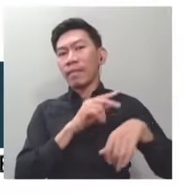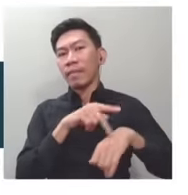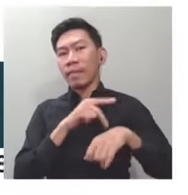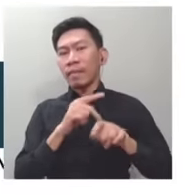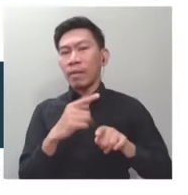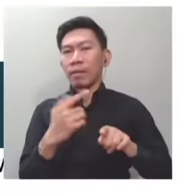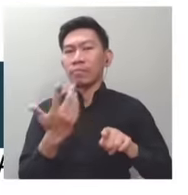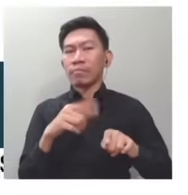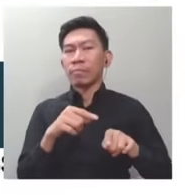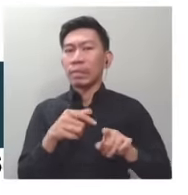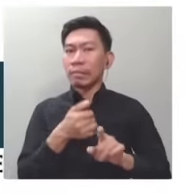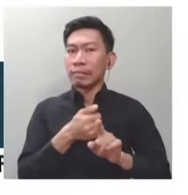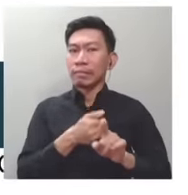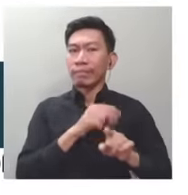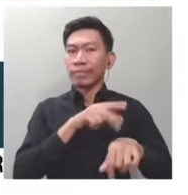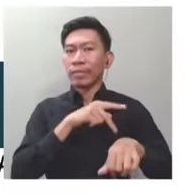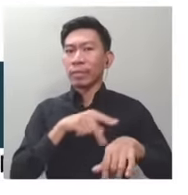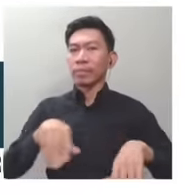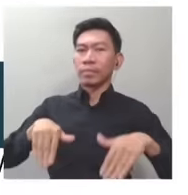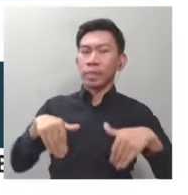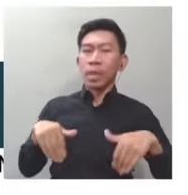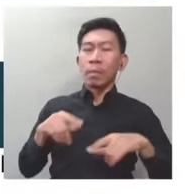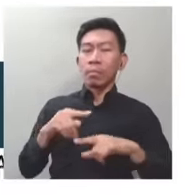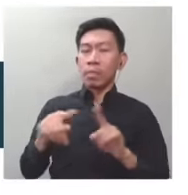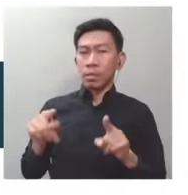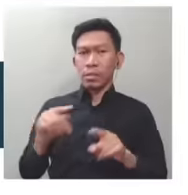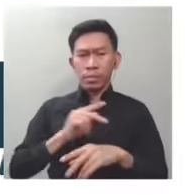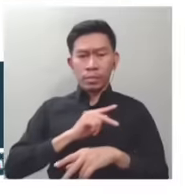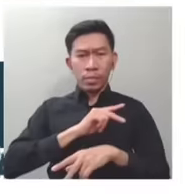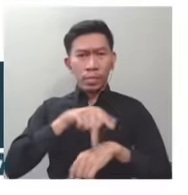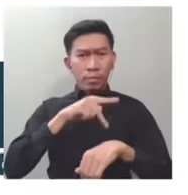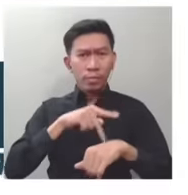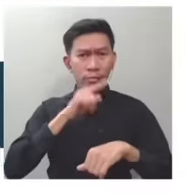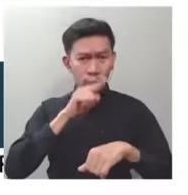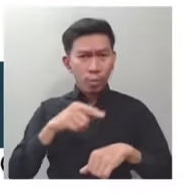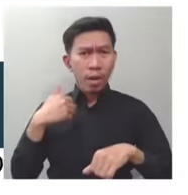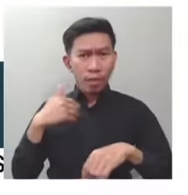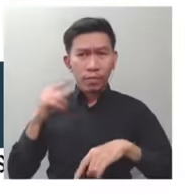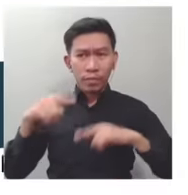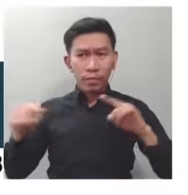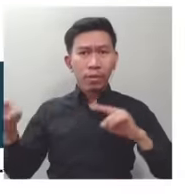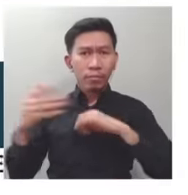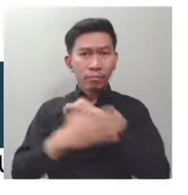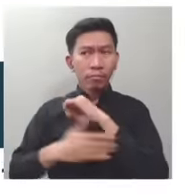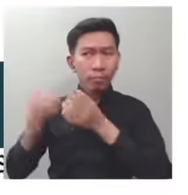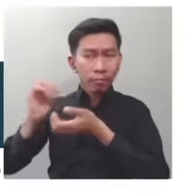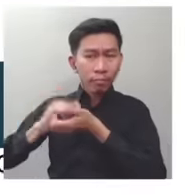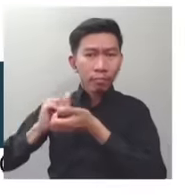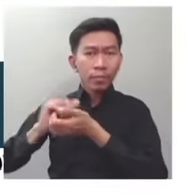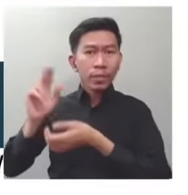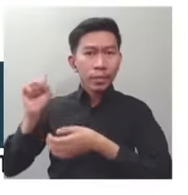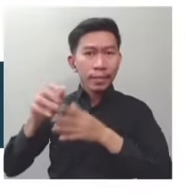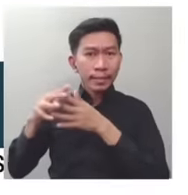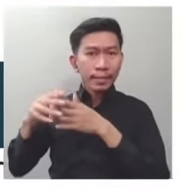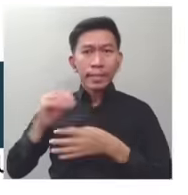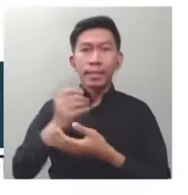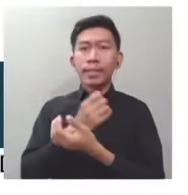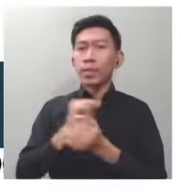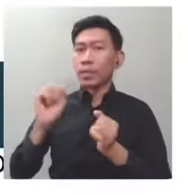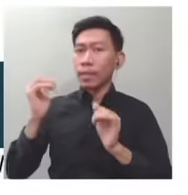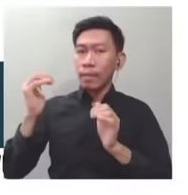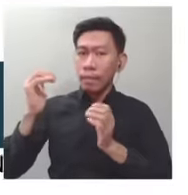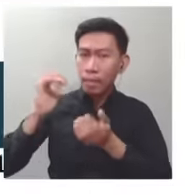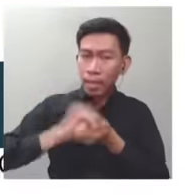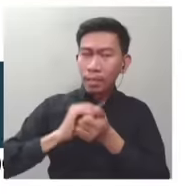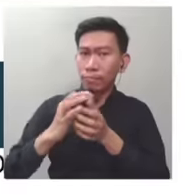us. But you have, of course, a willing strategic ally, the United States, and of course a security partner that is, of course,